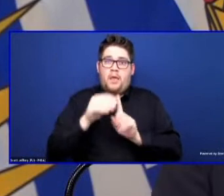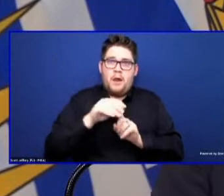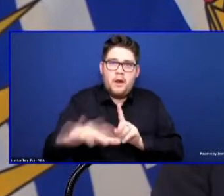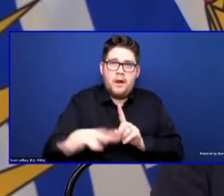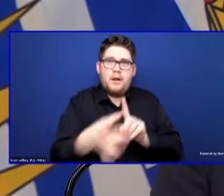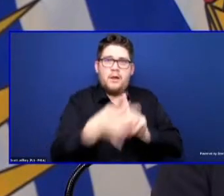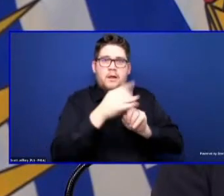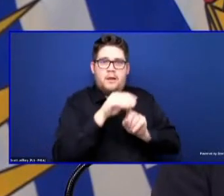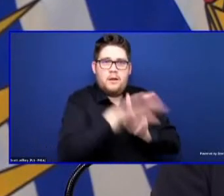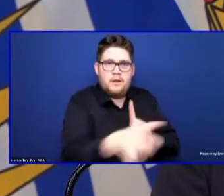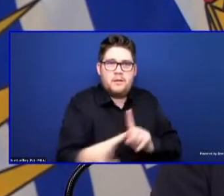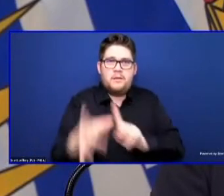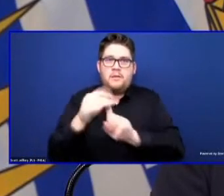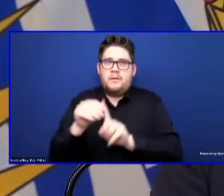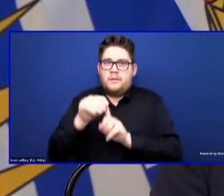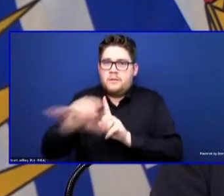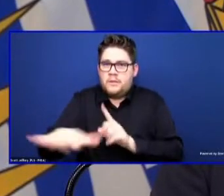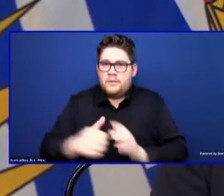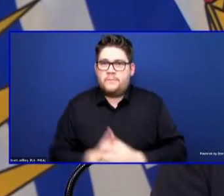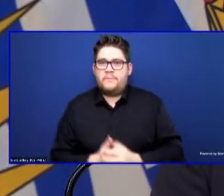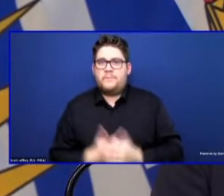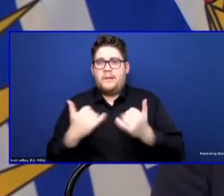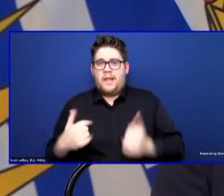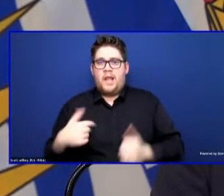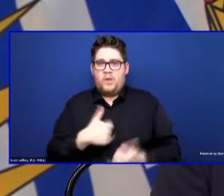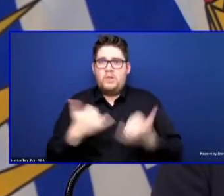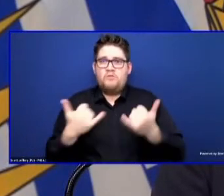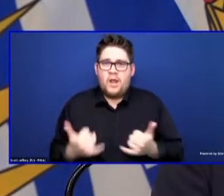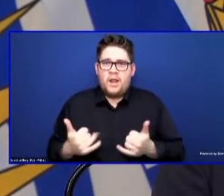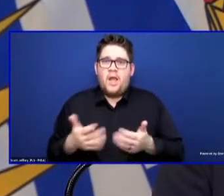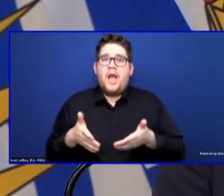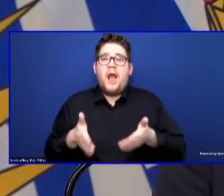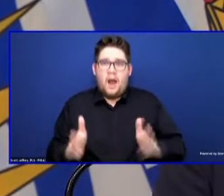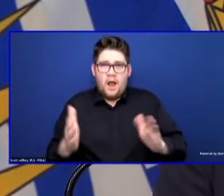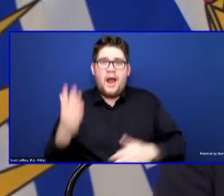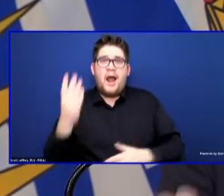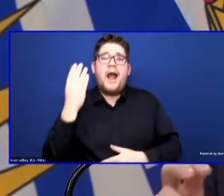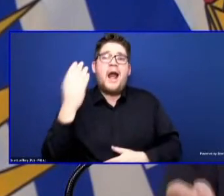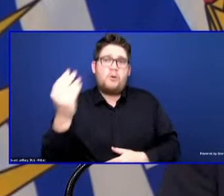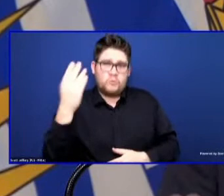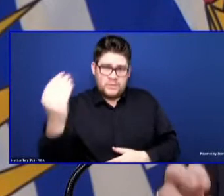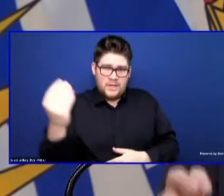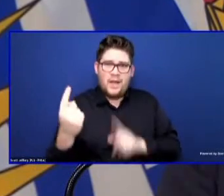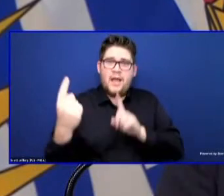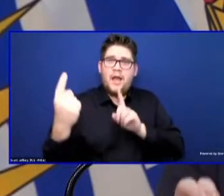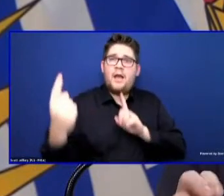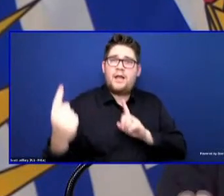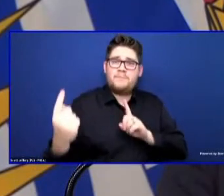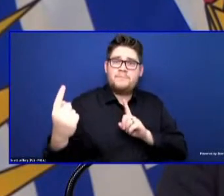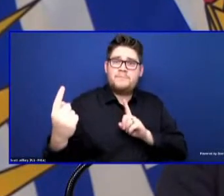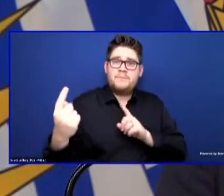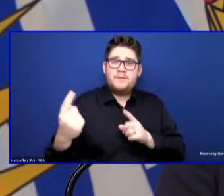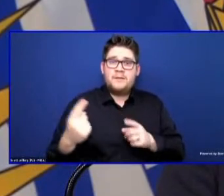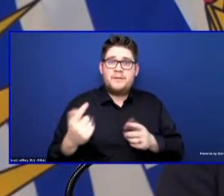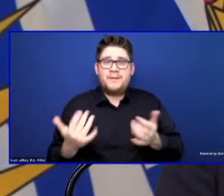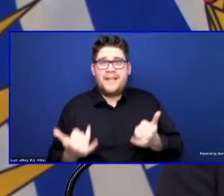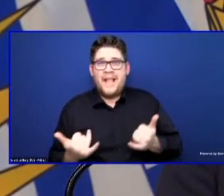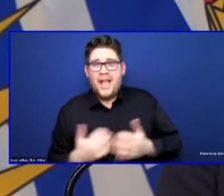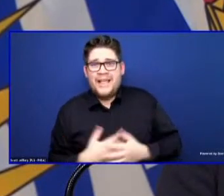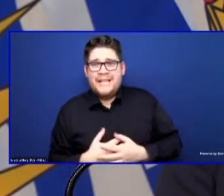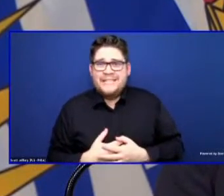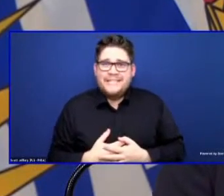our household, we shouldn't right now. And if we do, it needs to be the same small group of